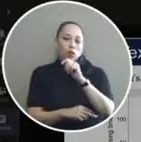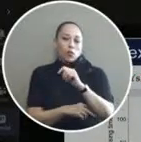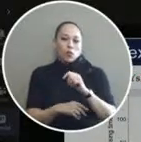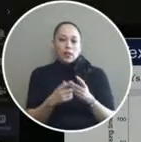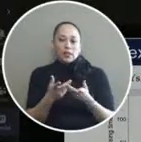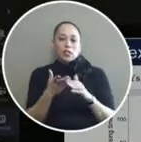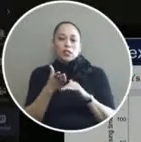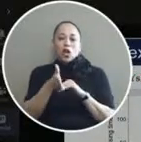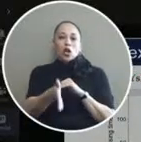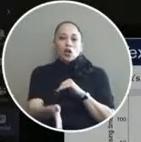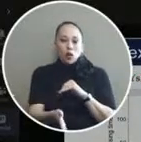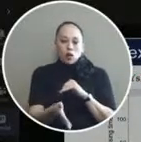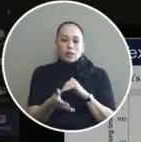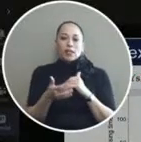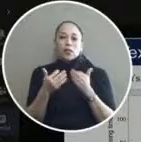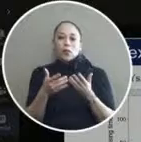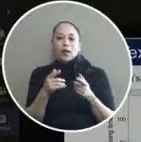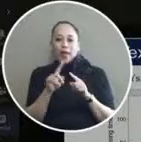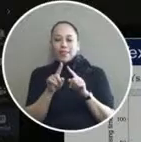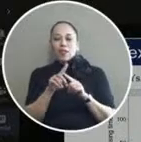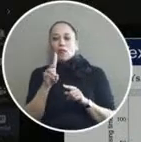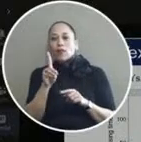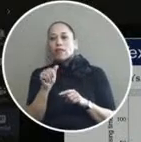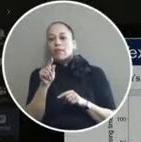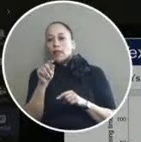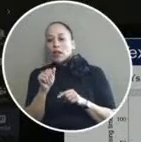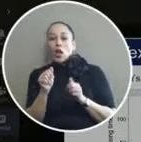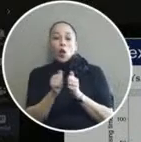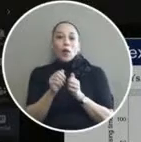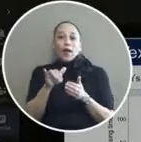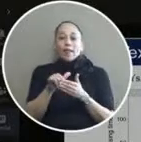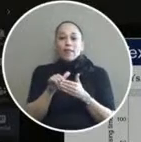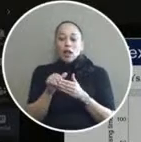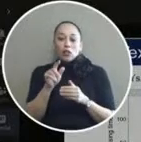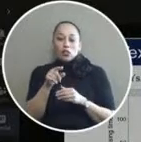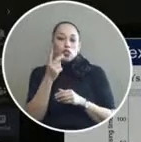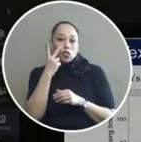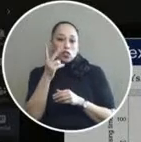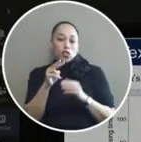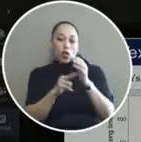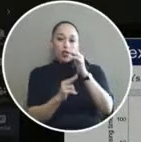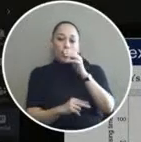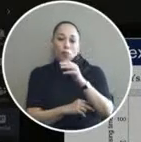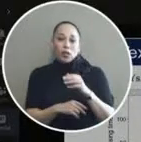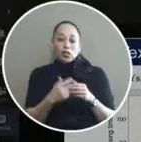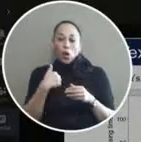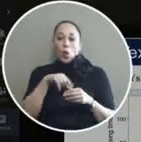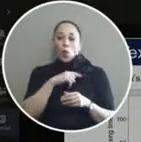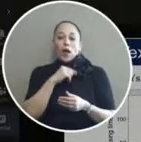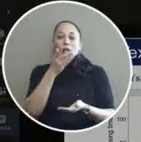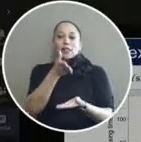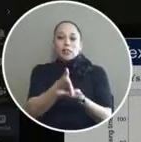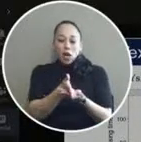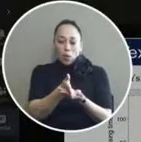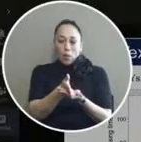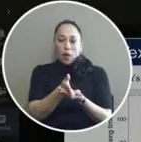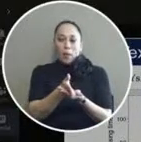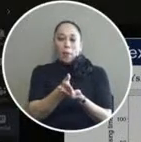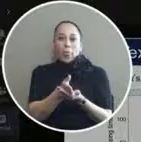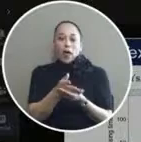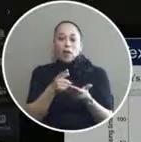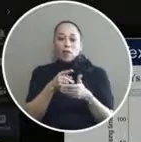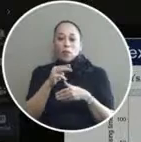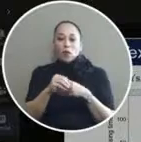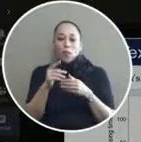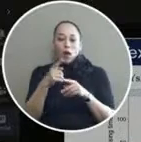right? Which crossings, wait times, and other data sets. With the wait times that we're seeing now at bridges, we stopped the P3 program